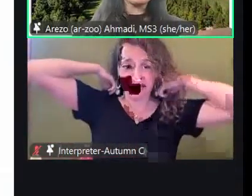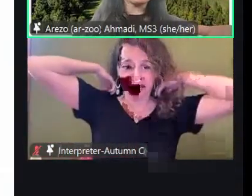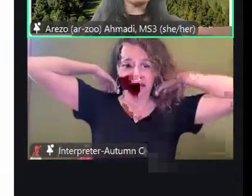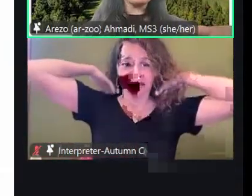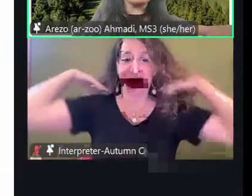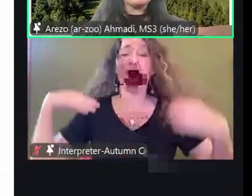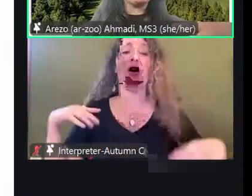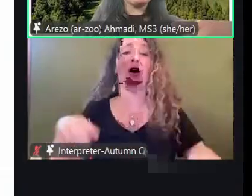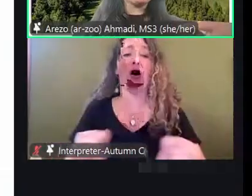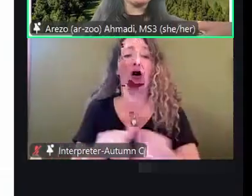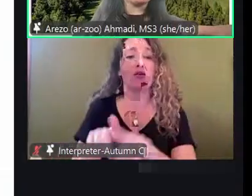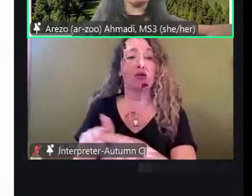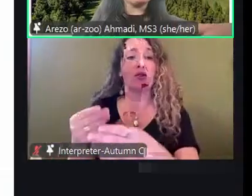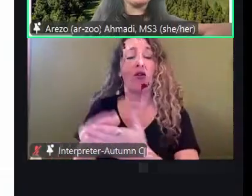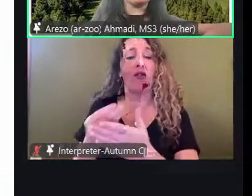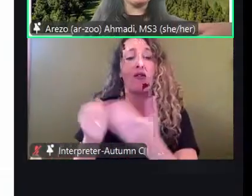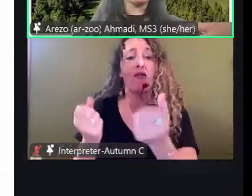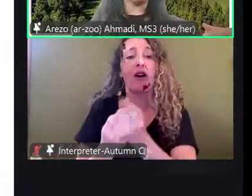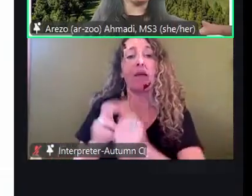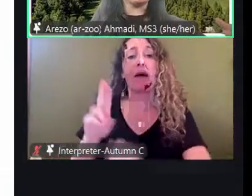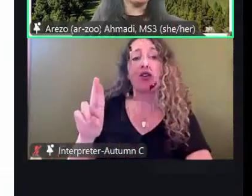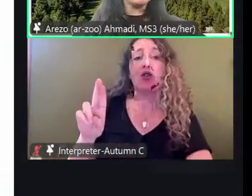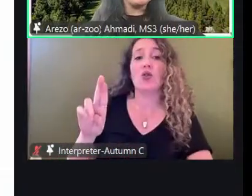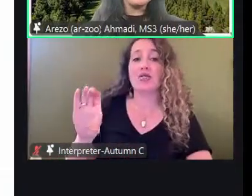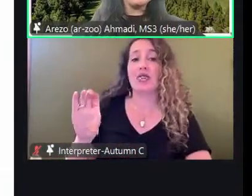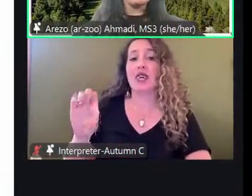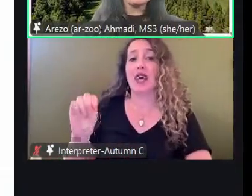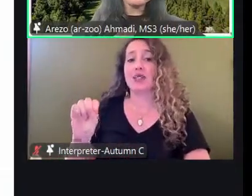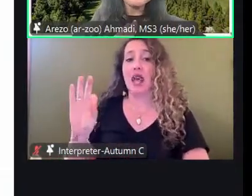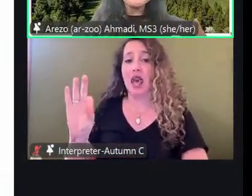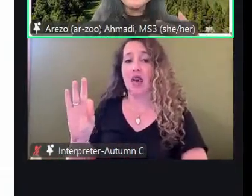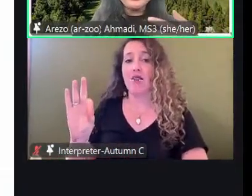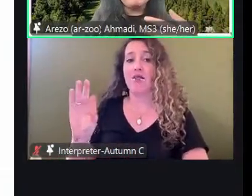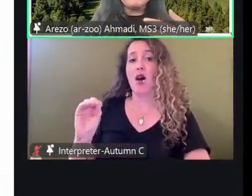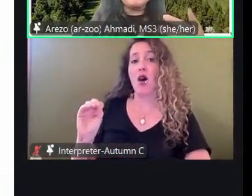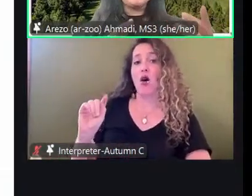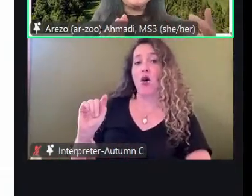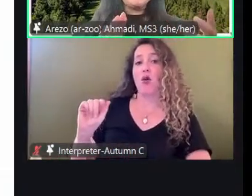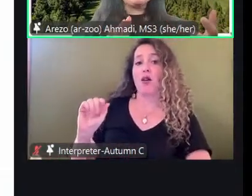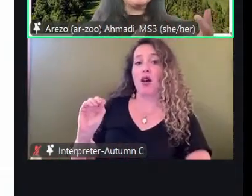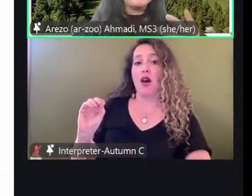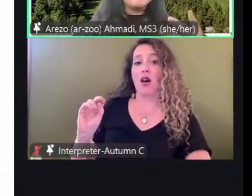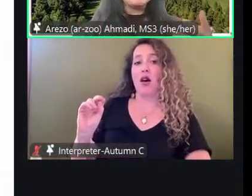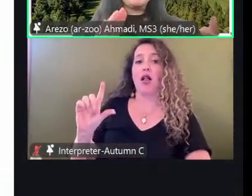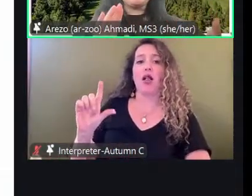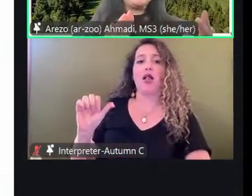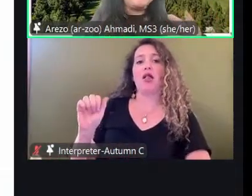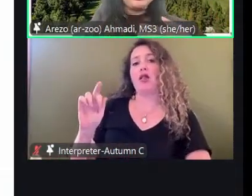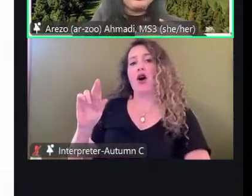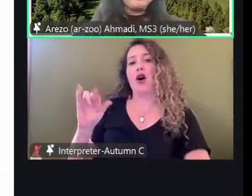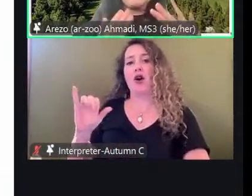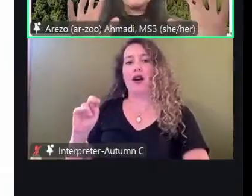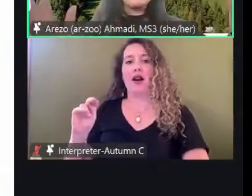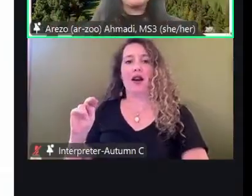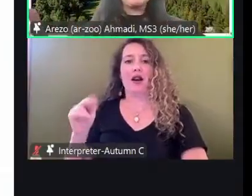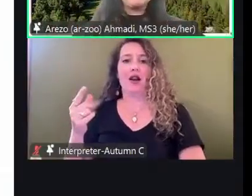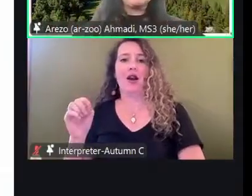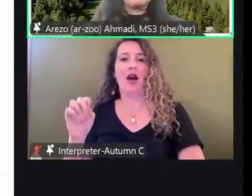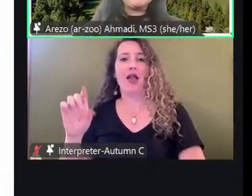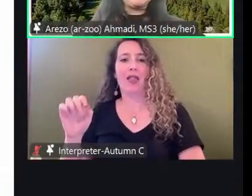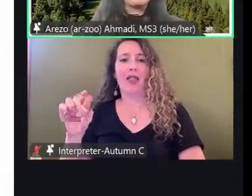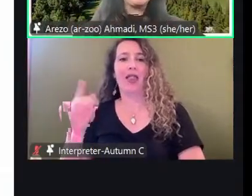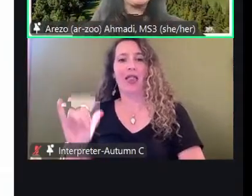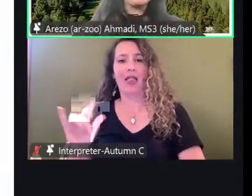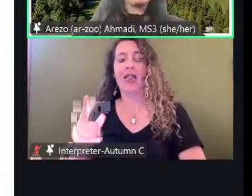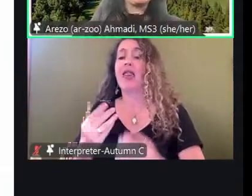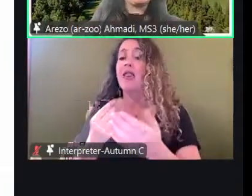And this was also funded by the UCSF otolaryngology department. So they funded having lunch, they funded interpreters, they funded everything